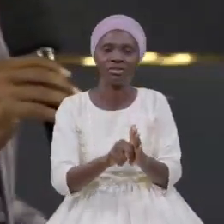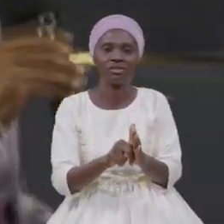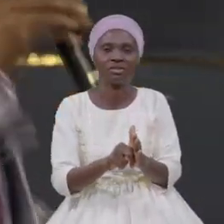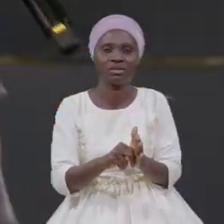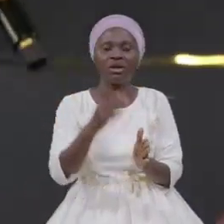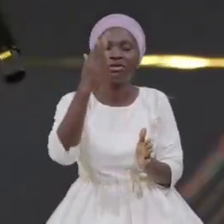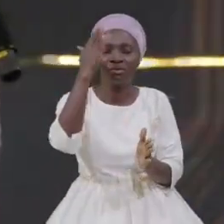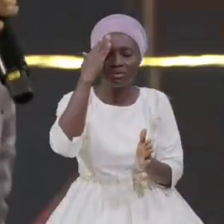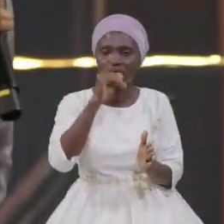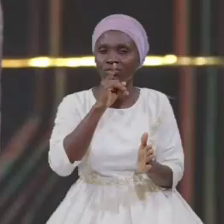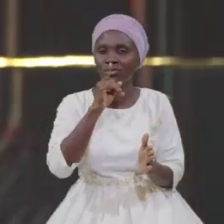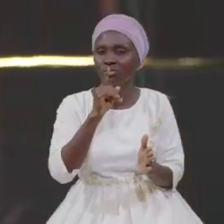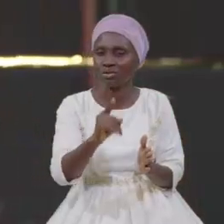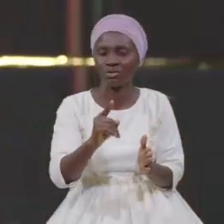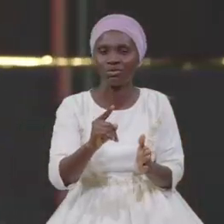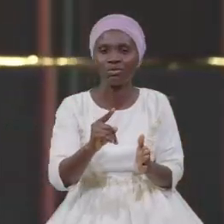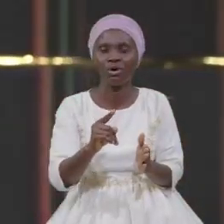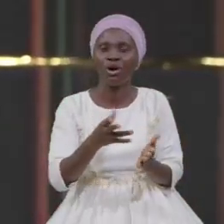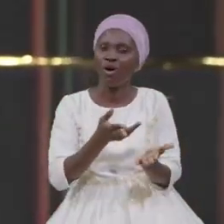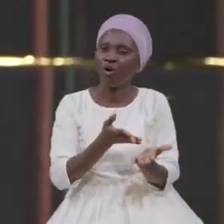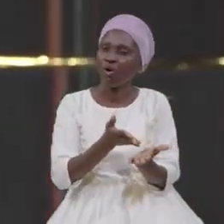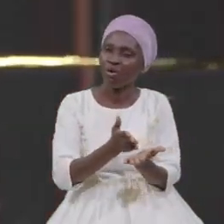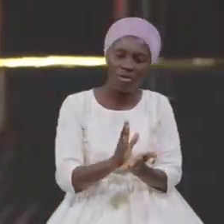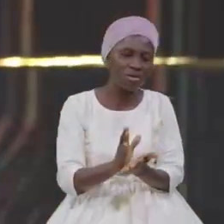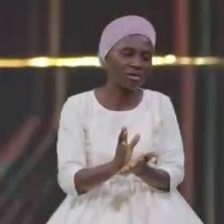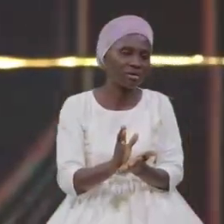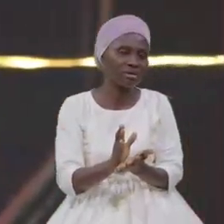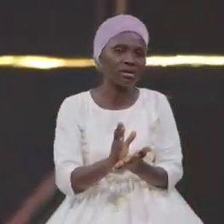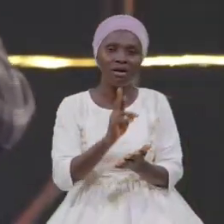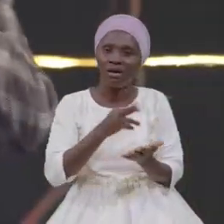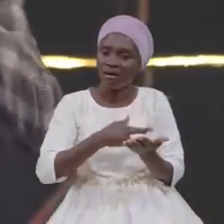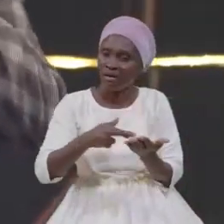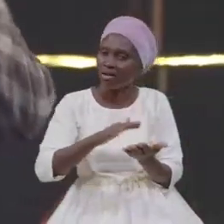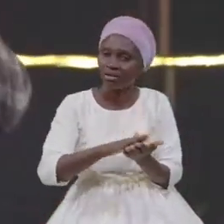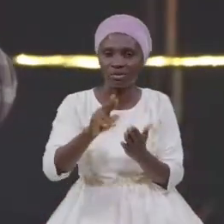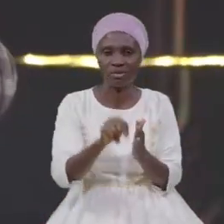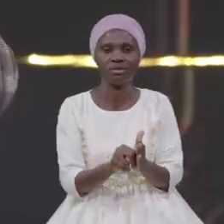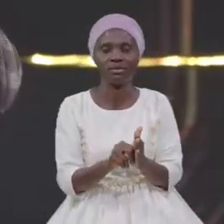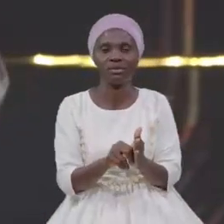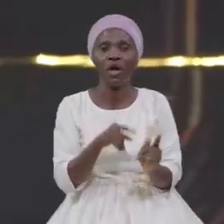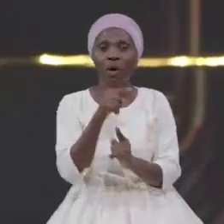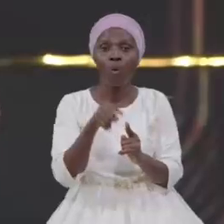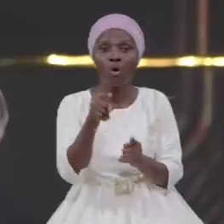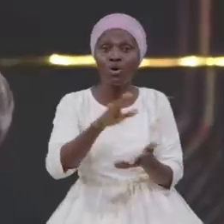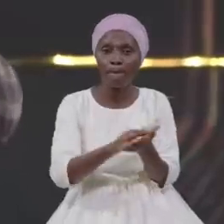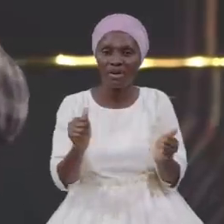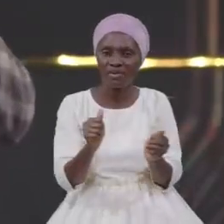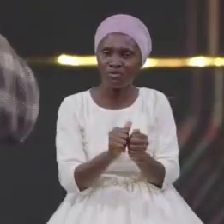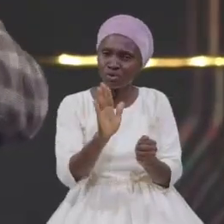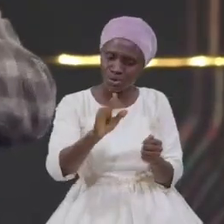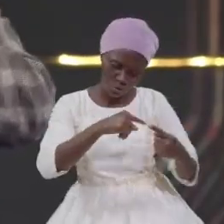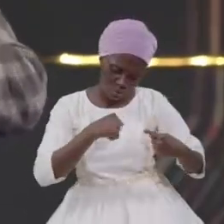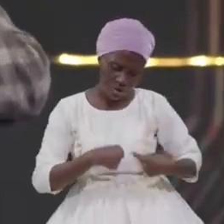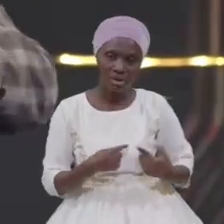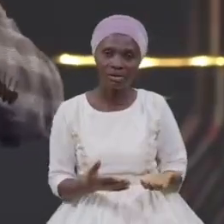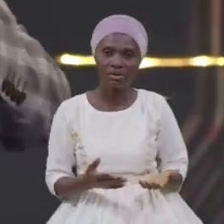righteousness, verifiable righteousness. When you believe with the heart, that's what he gives,